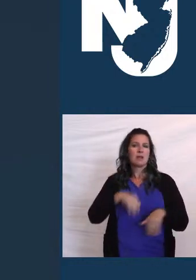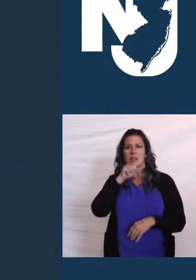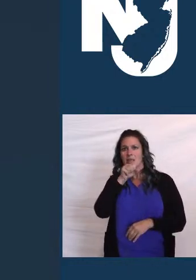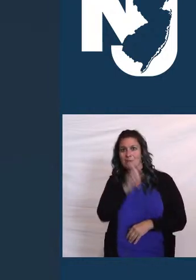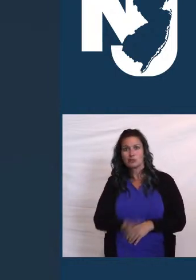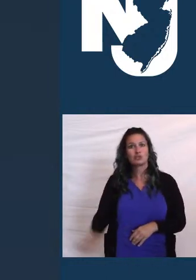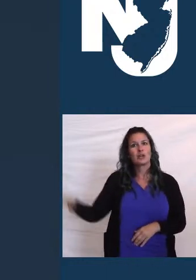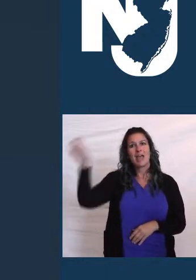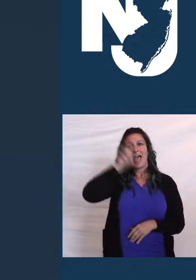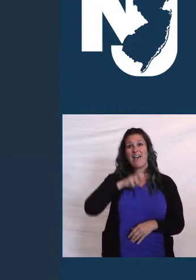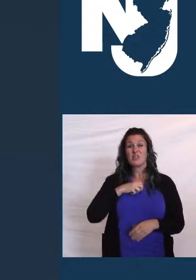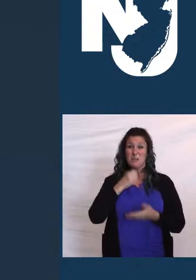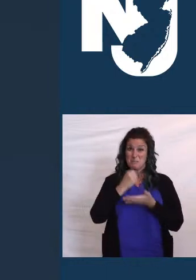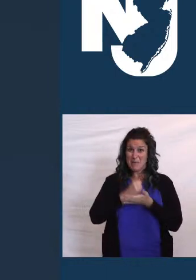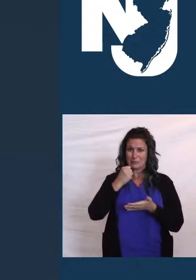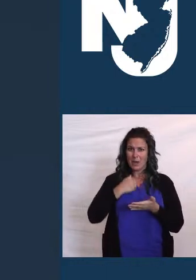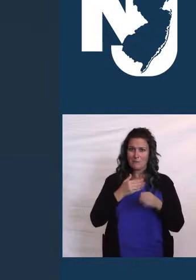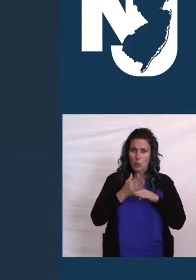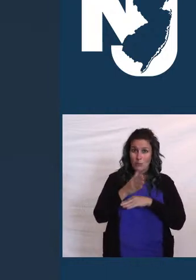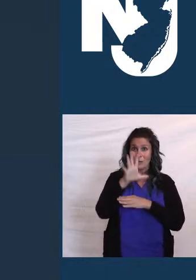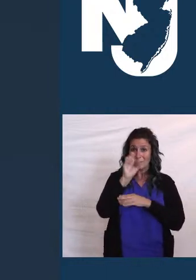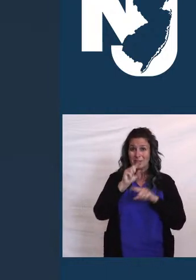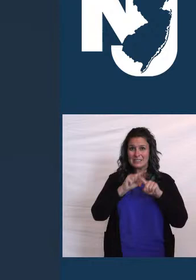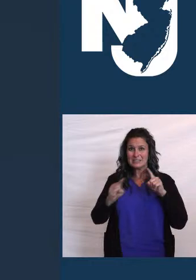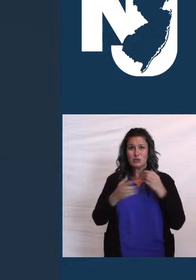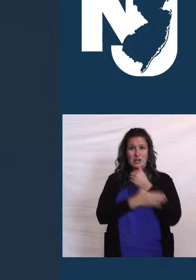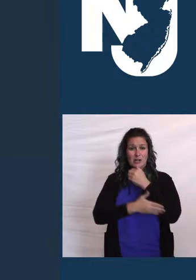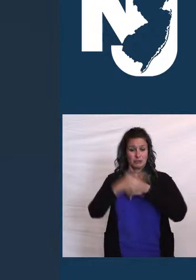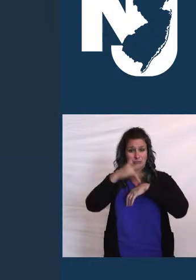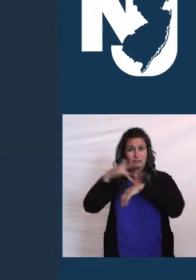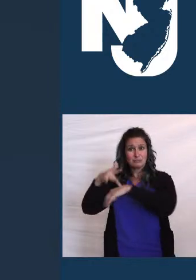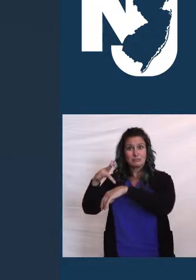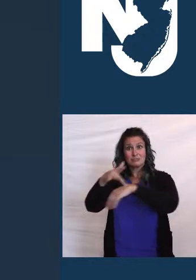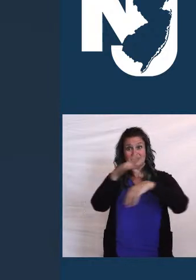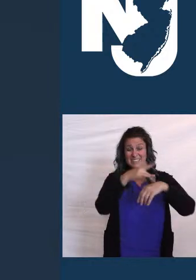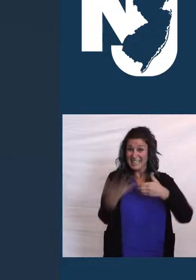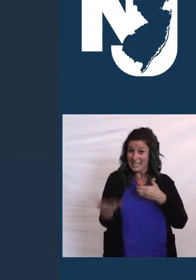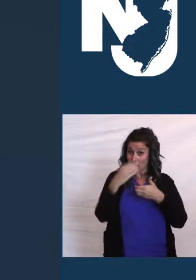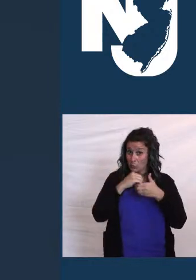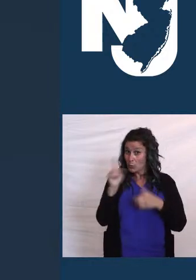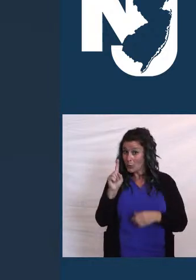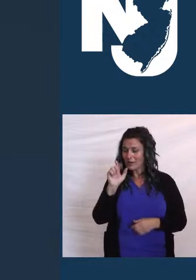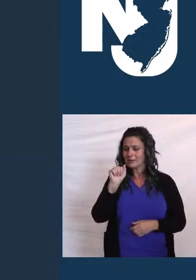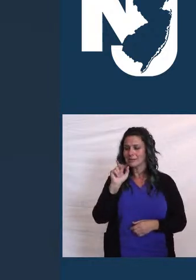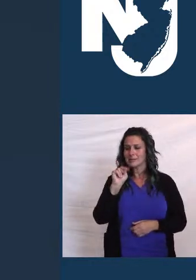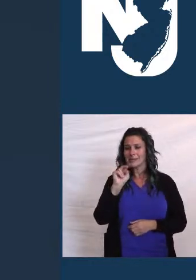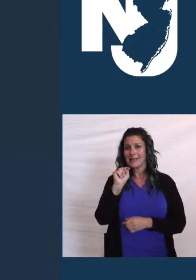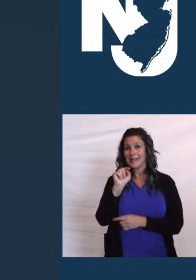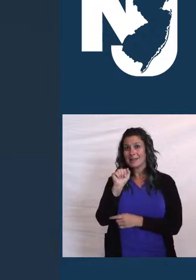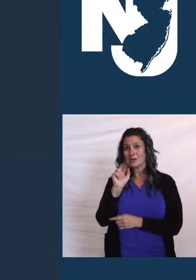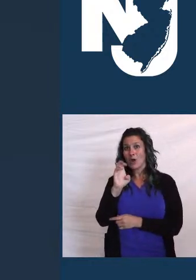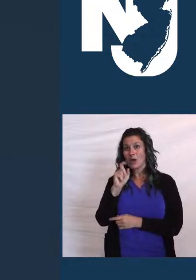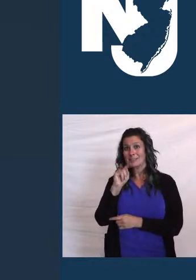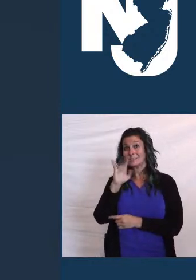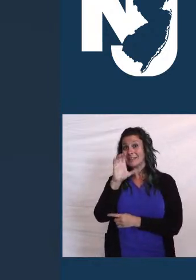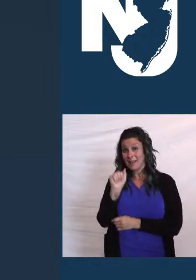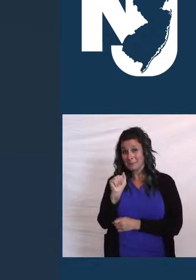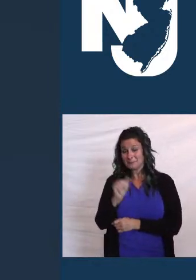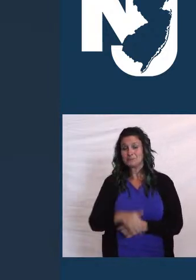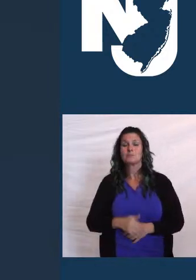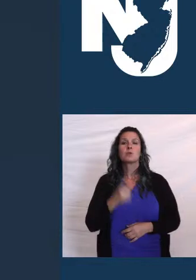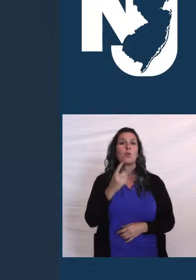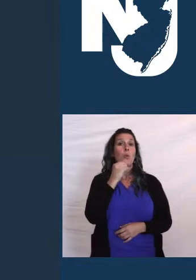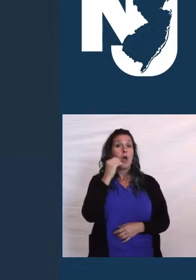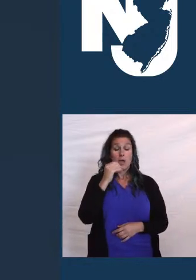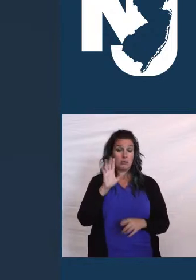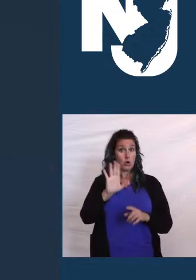than 50 countries over the years, including a trip to Antarctica. But back home in Waretown, she enjoyed a slower